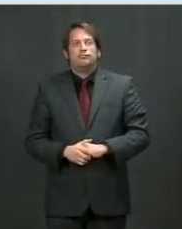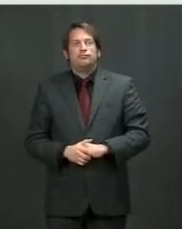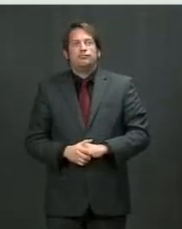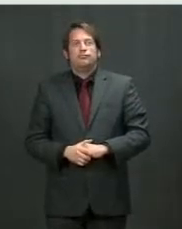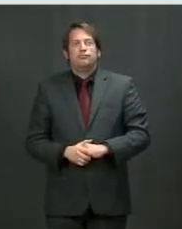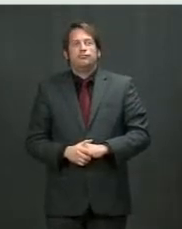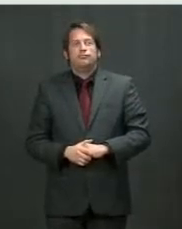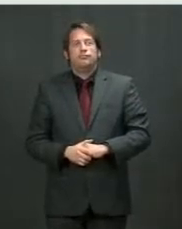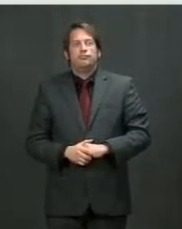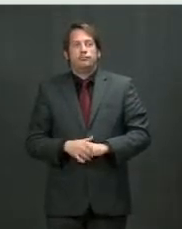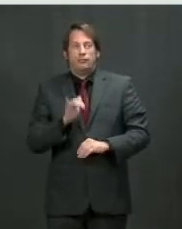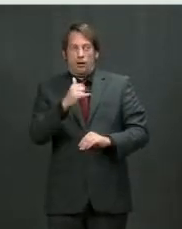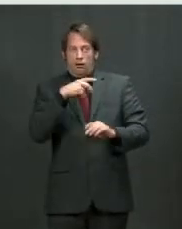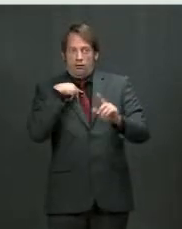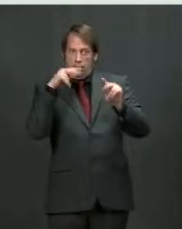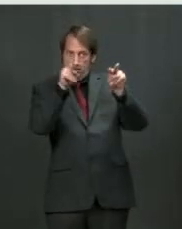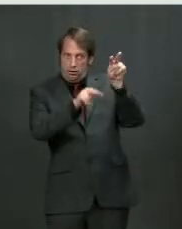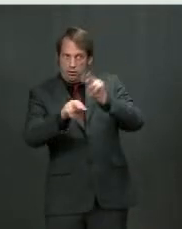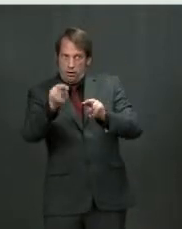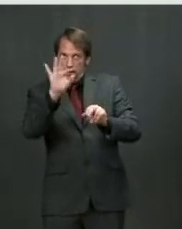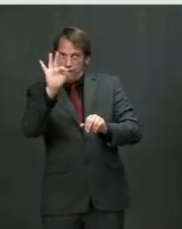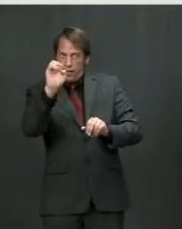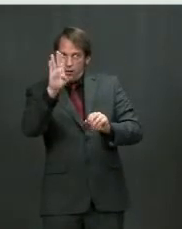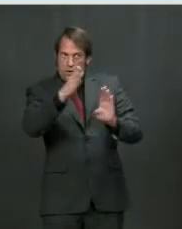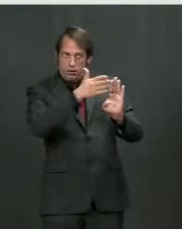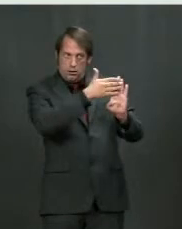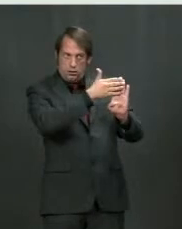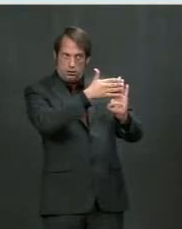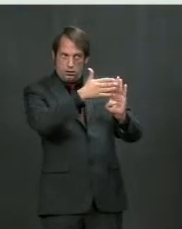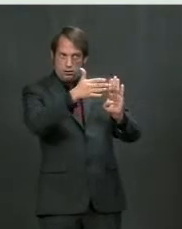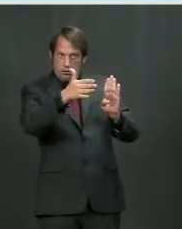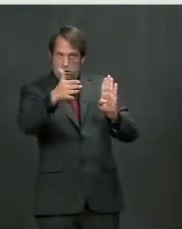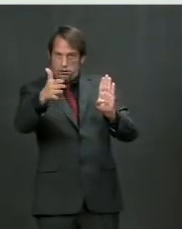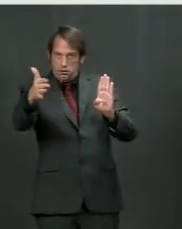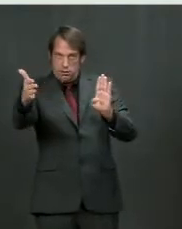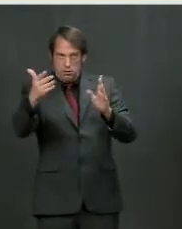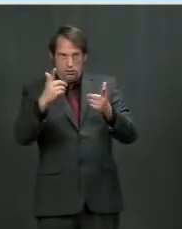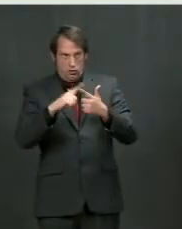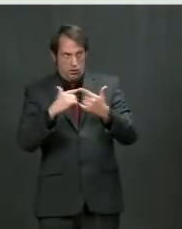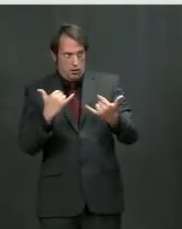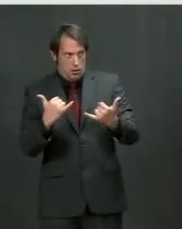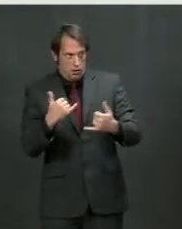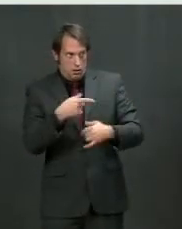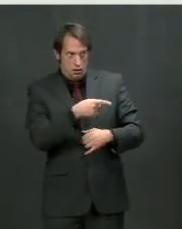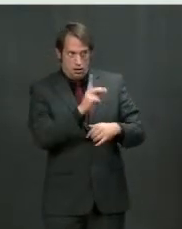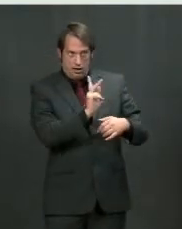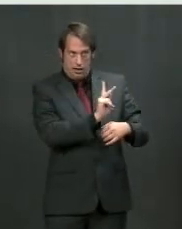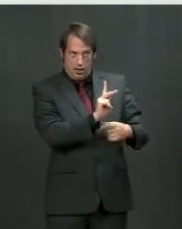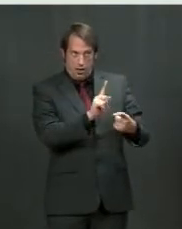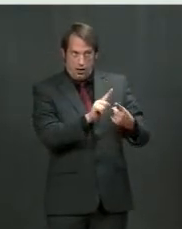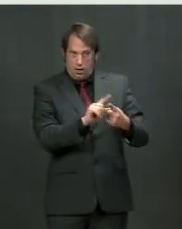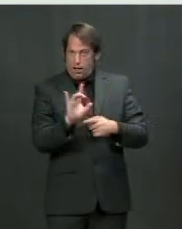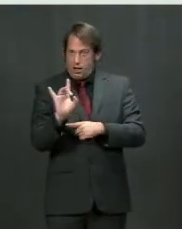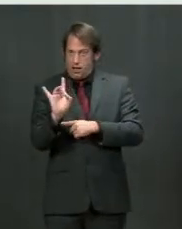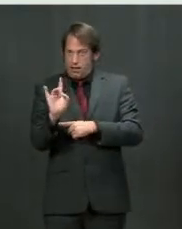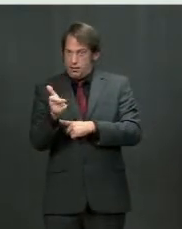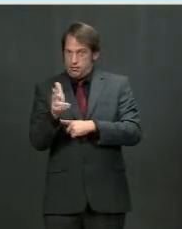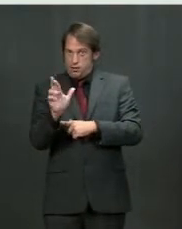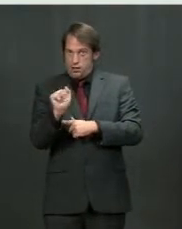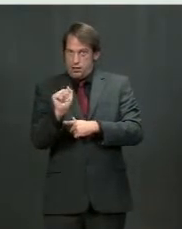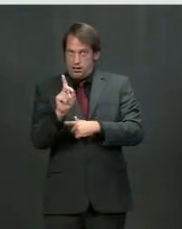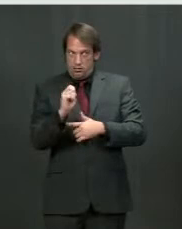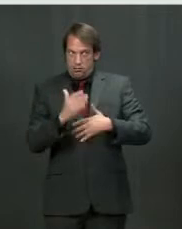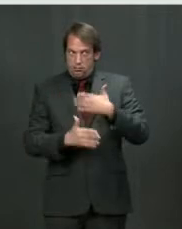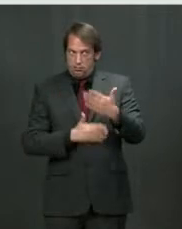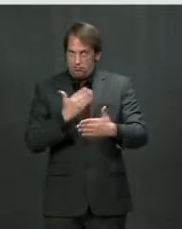the President's goal to have K through 8th grade schools open 5 days a week. And in the final piece